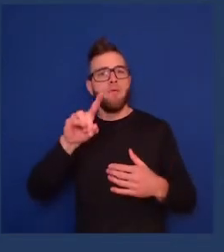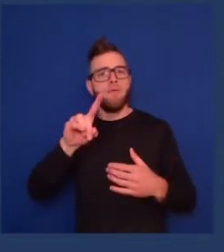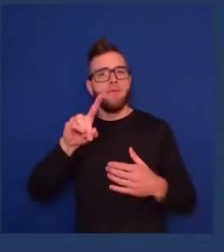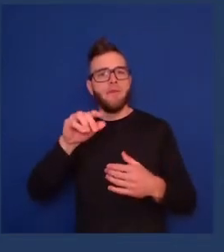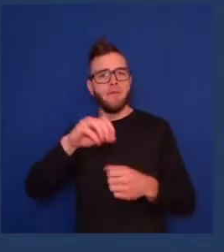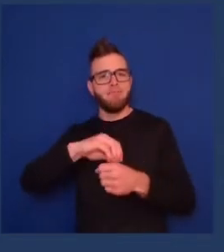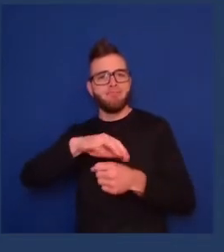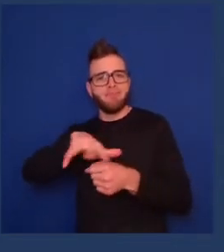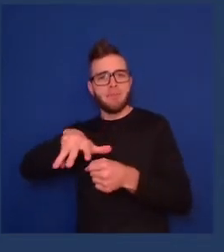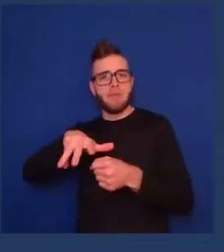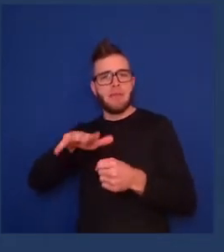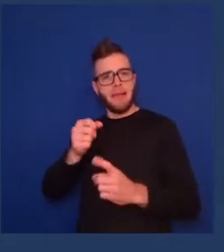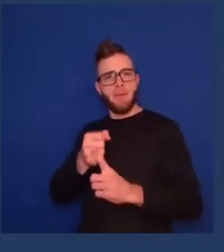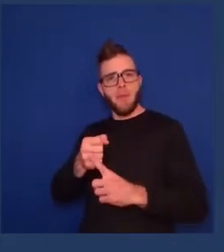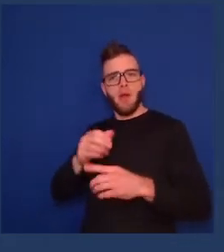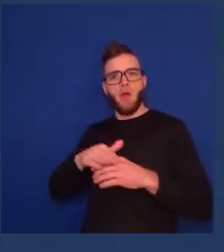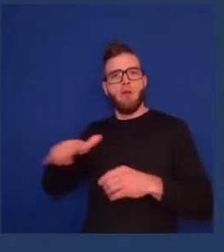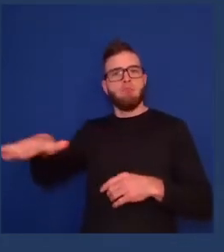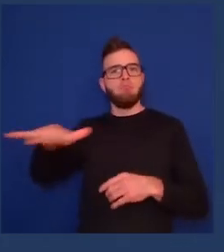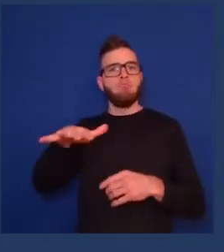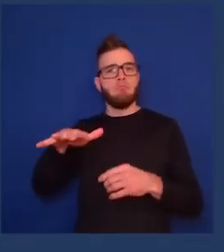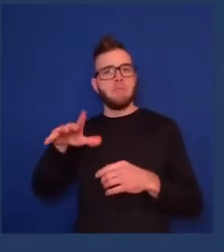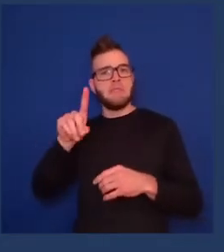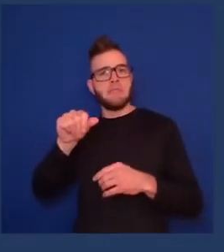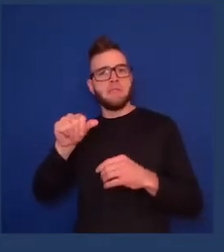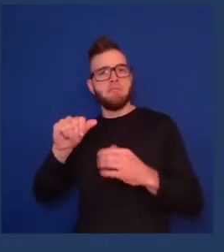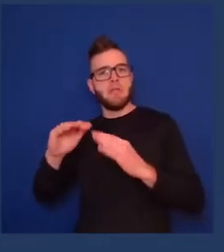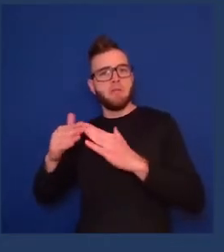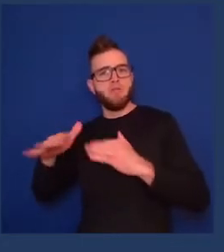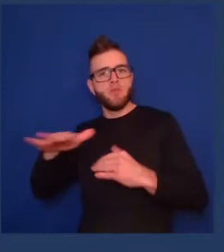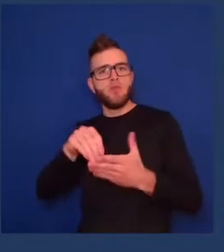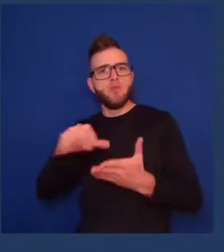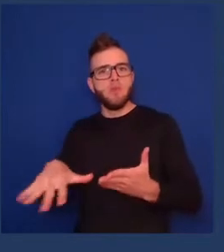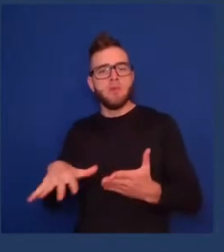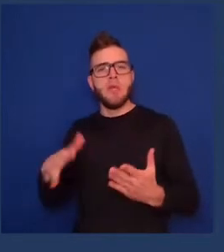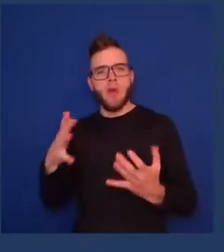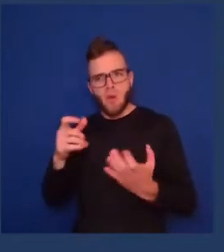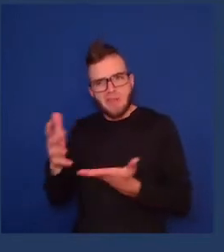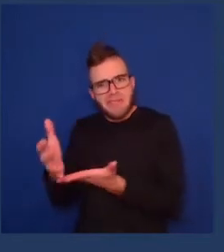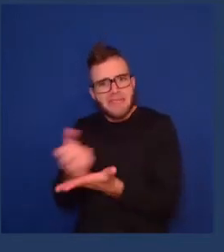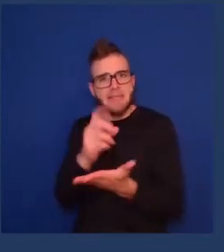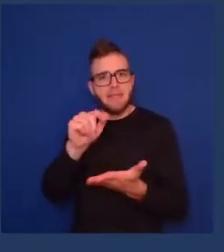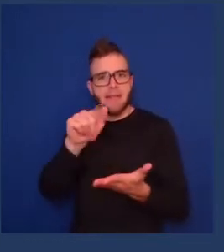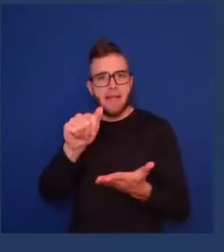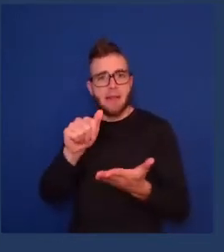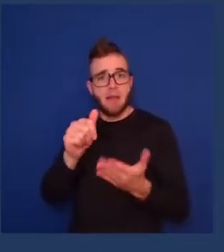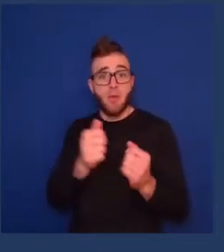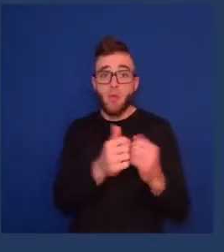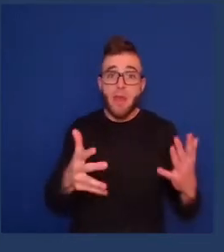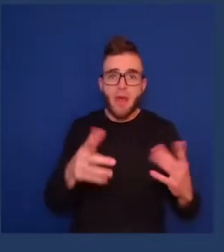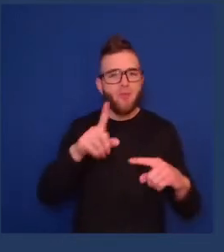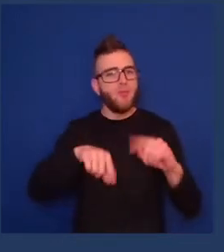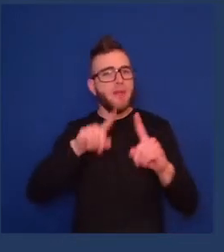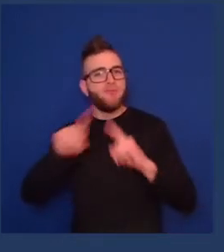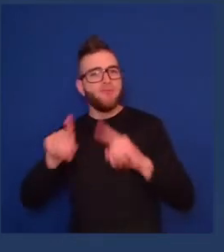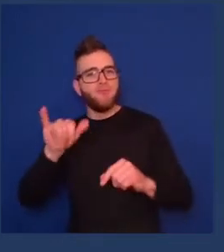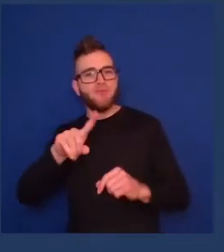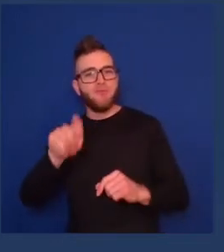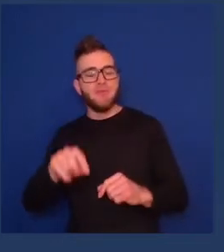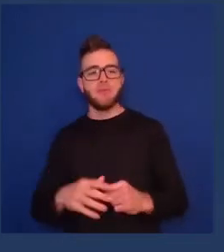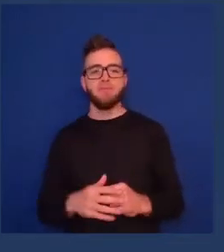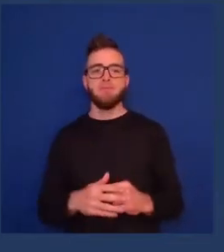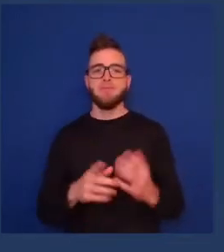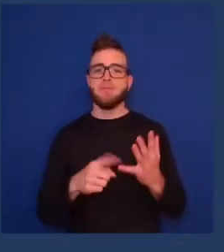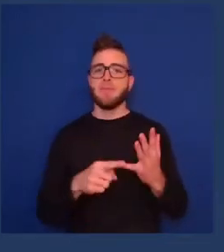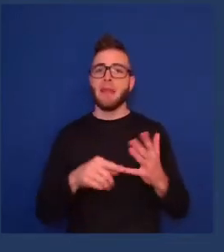center. We're also doing a study of COVID-19's impact on students with disabilities. Again, if we don't collect the data, we can't ask the questions. This is